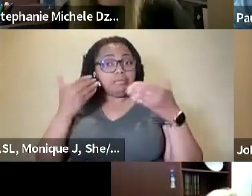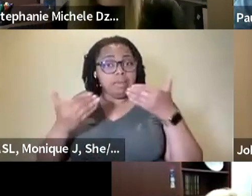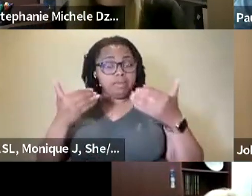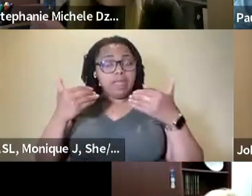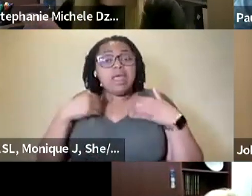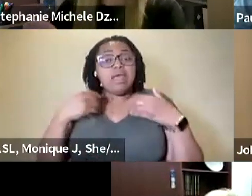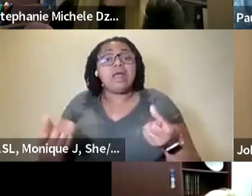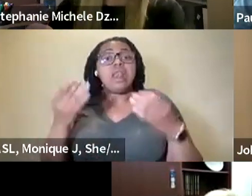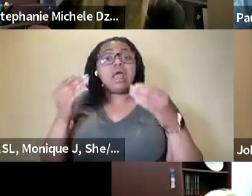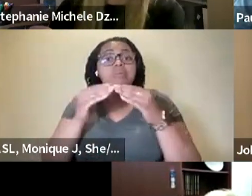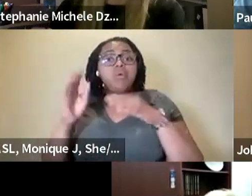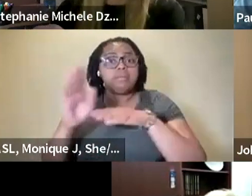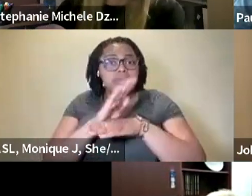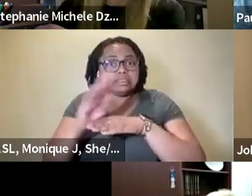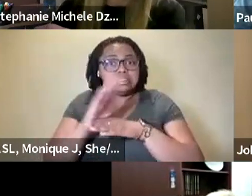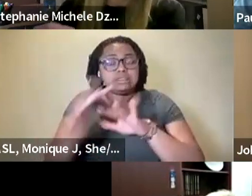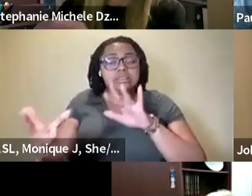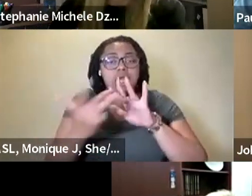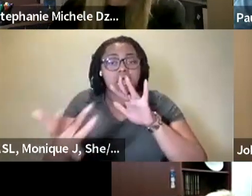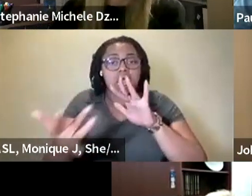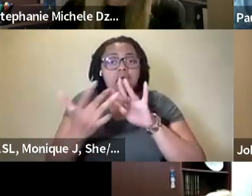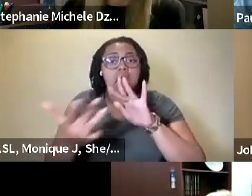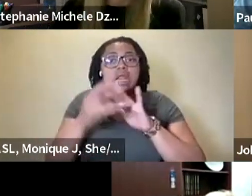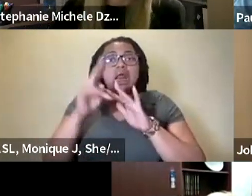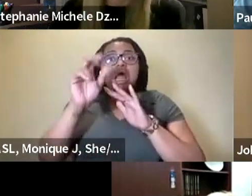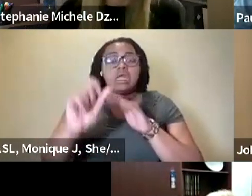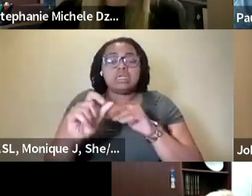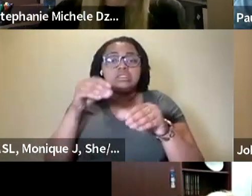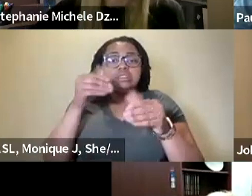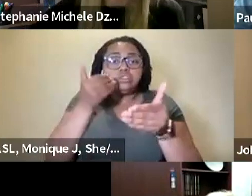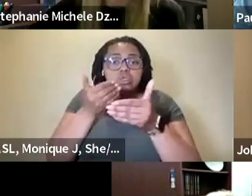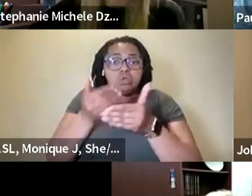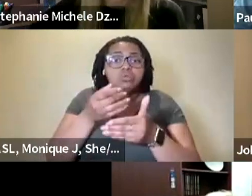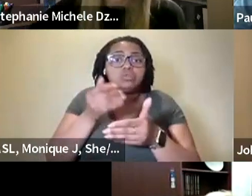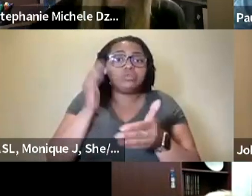more businesses contacting us in the near future